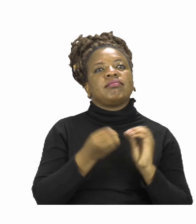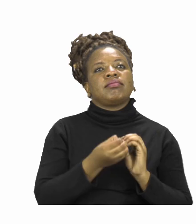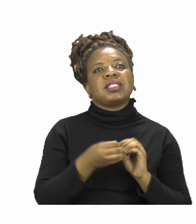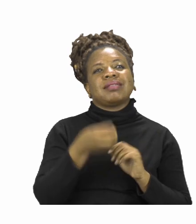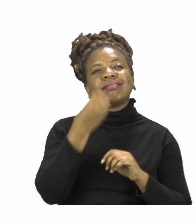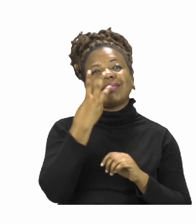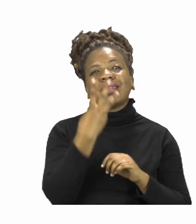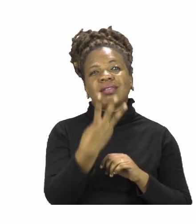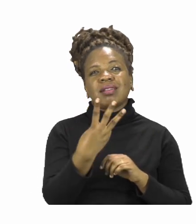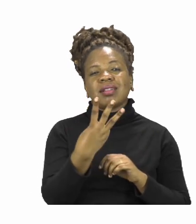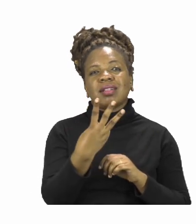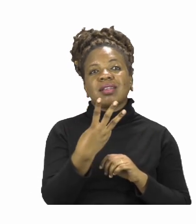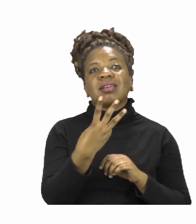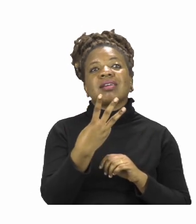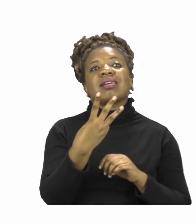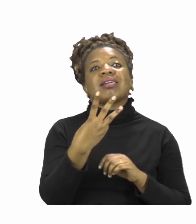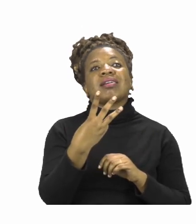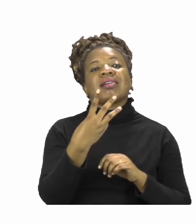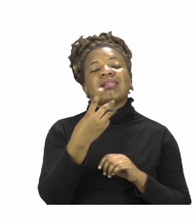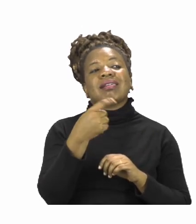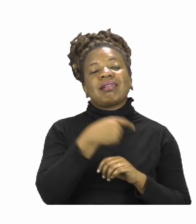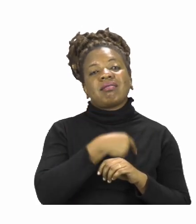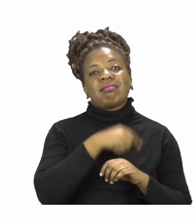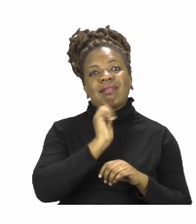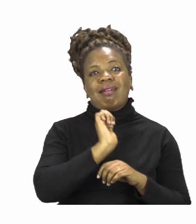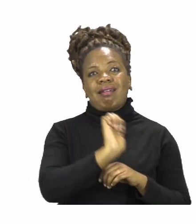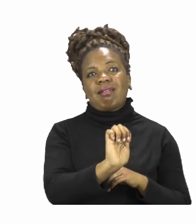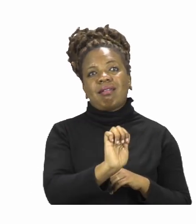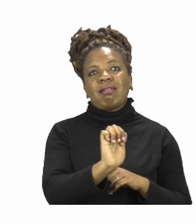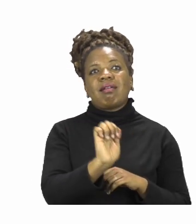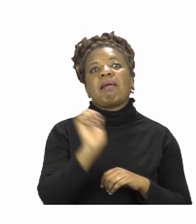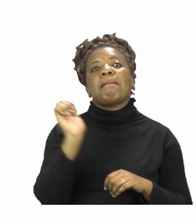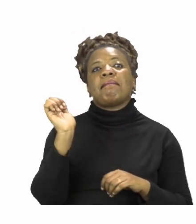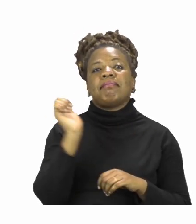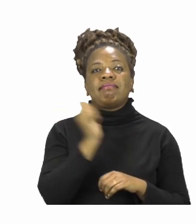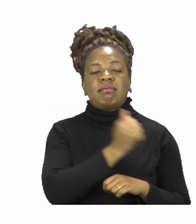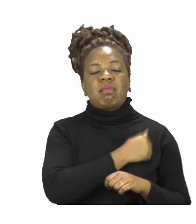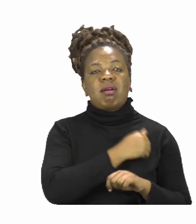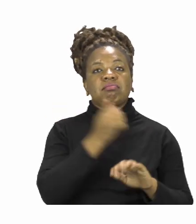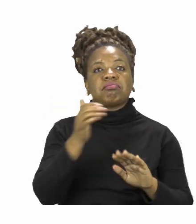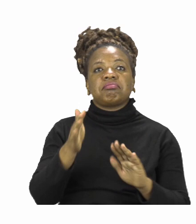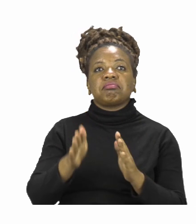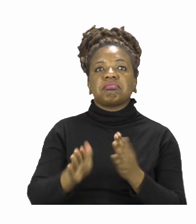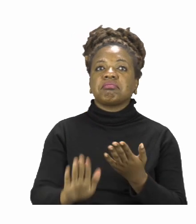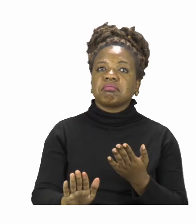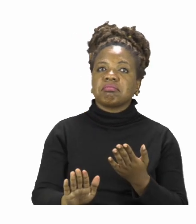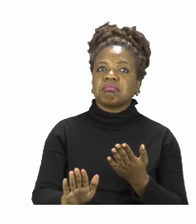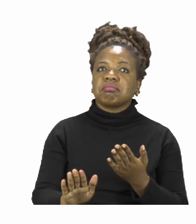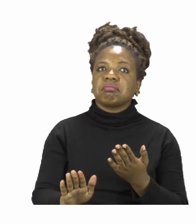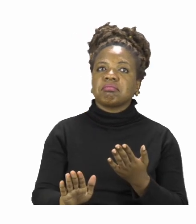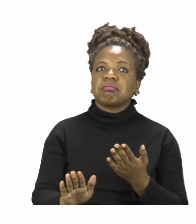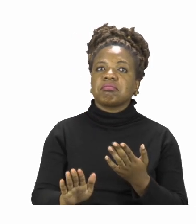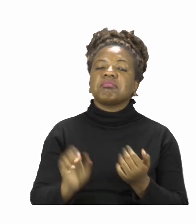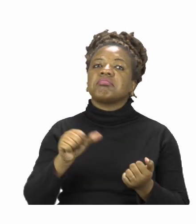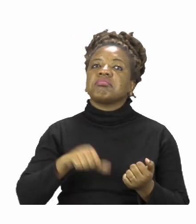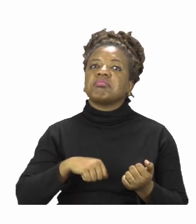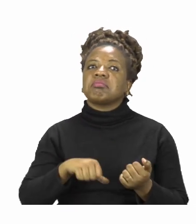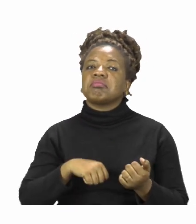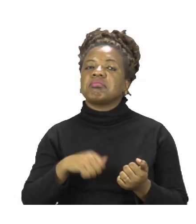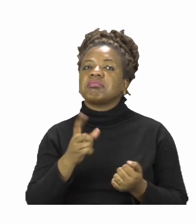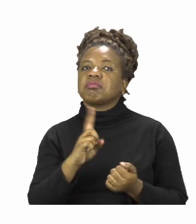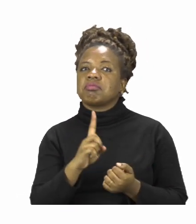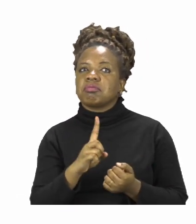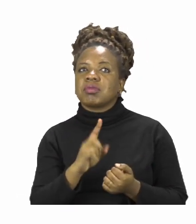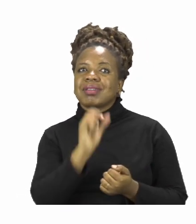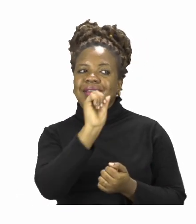cancer? Her mother died of. Is it AIDS or is it cancer?